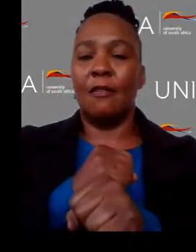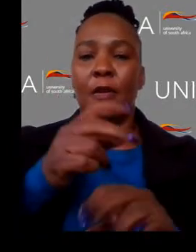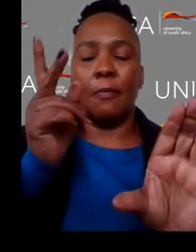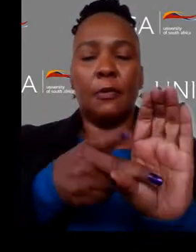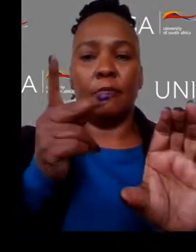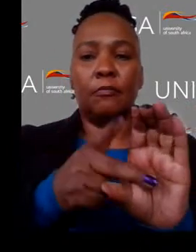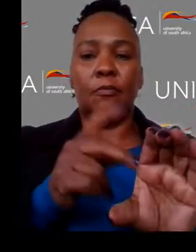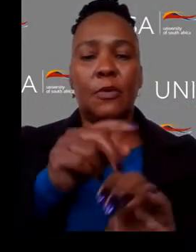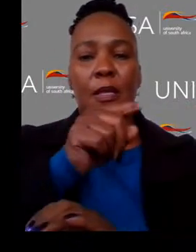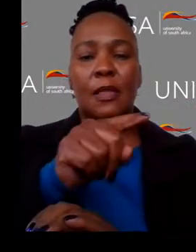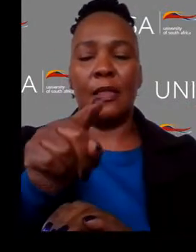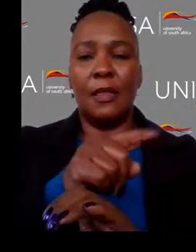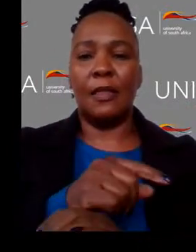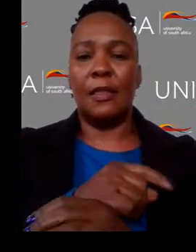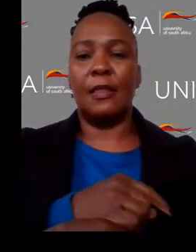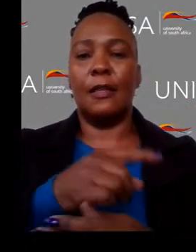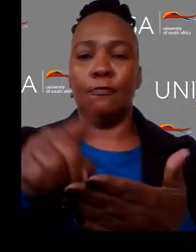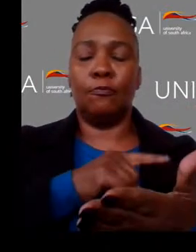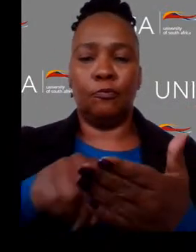such fraudulent activities.